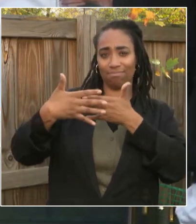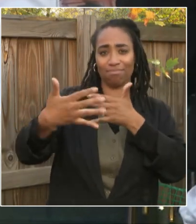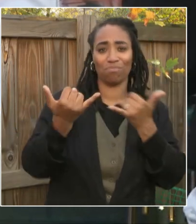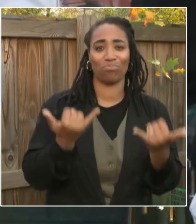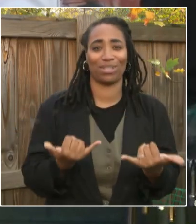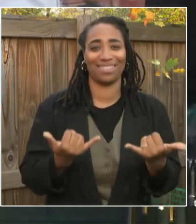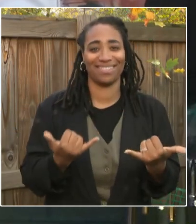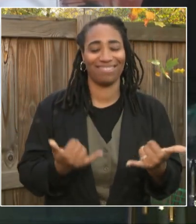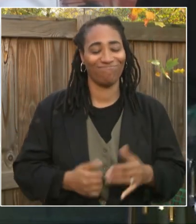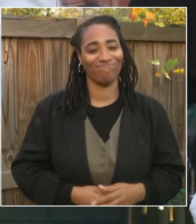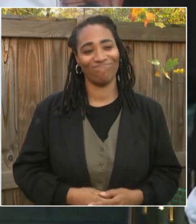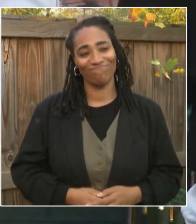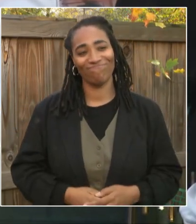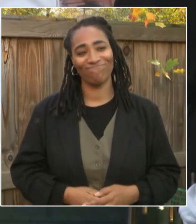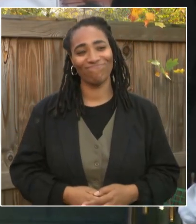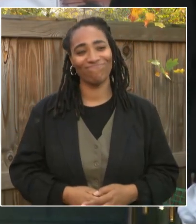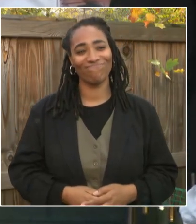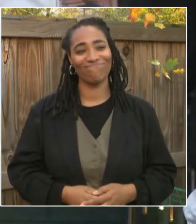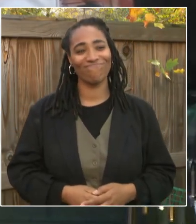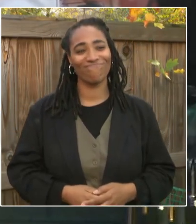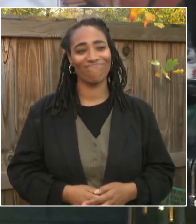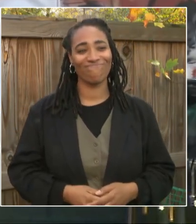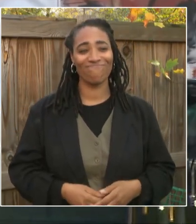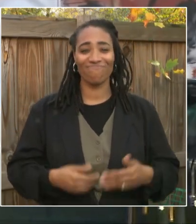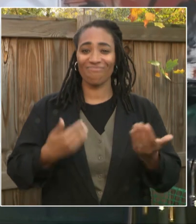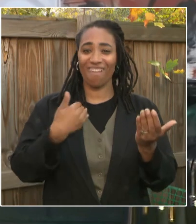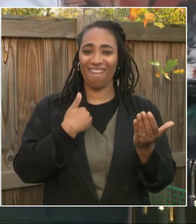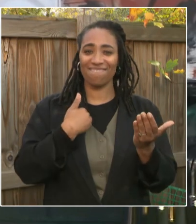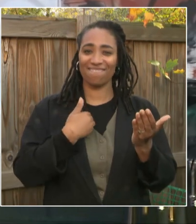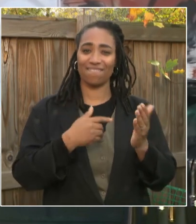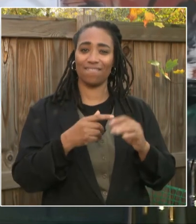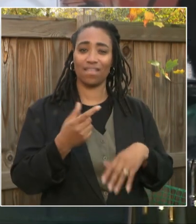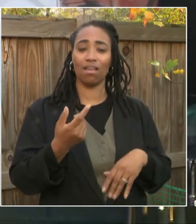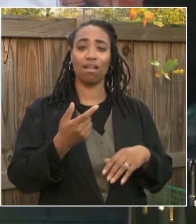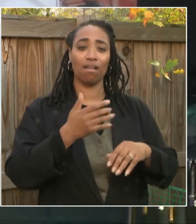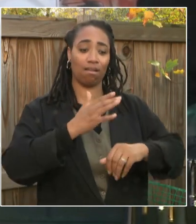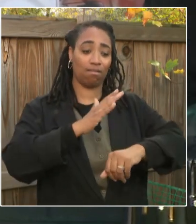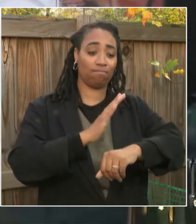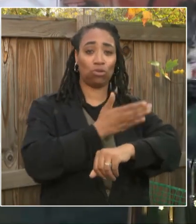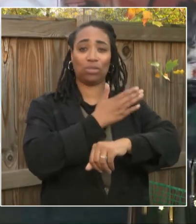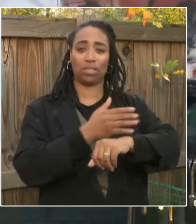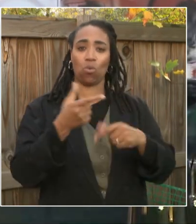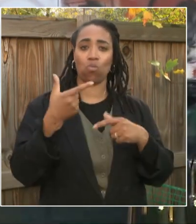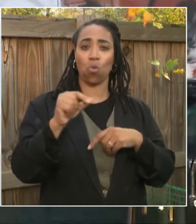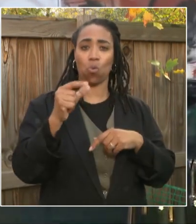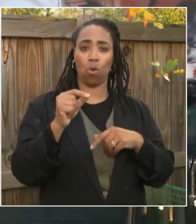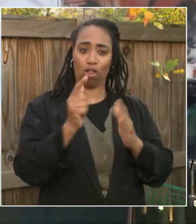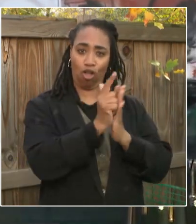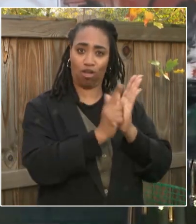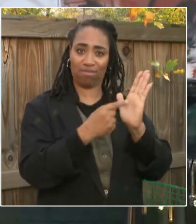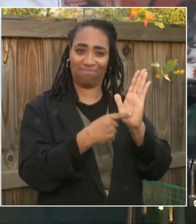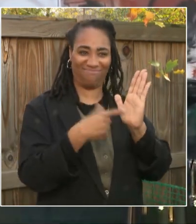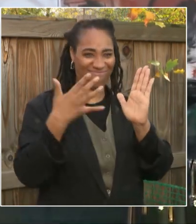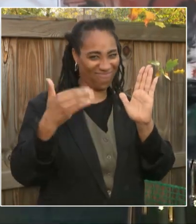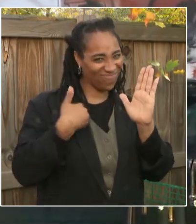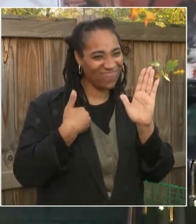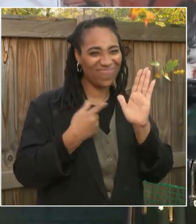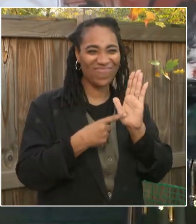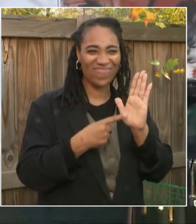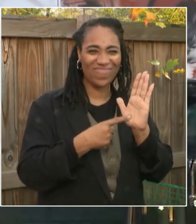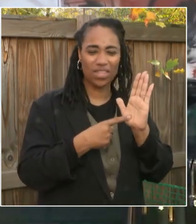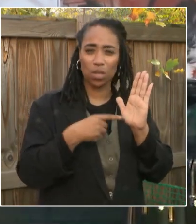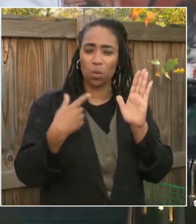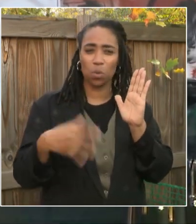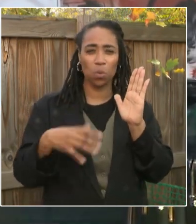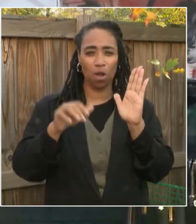D.C. describes go-go as, quote, a multifaceted art form that fully captures the cultural and artistic expressions of the